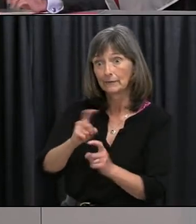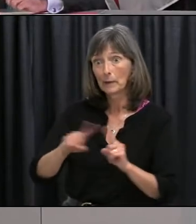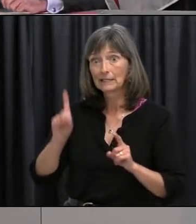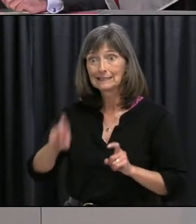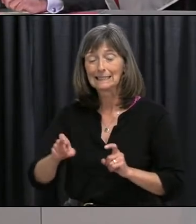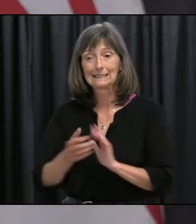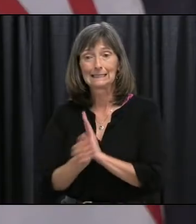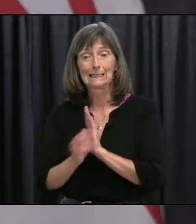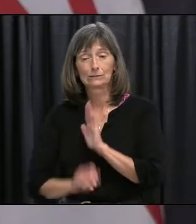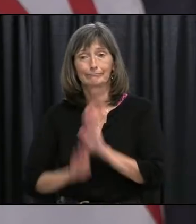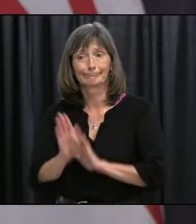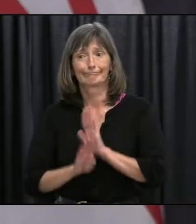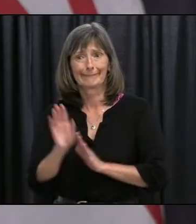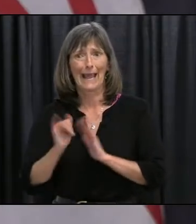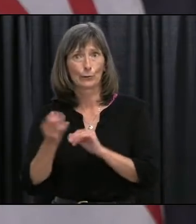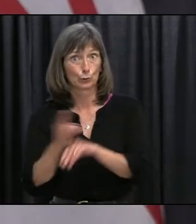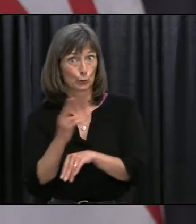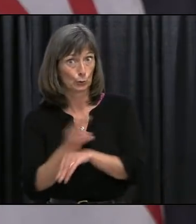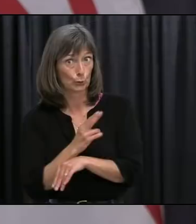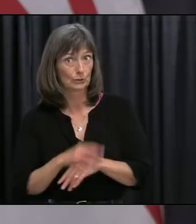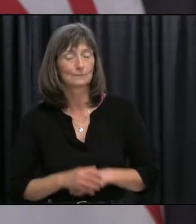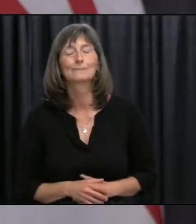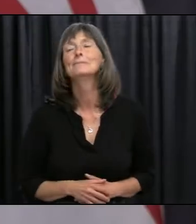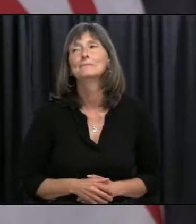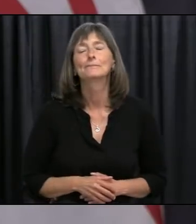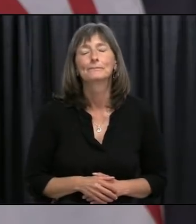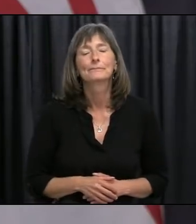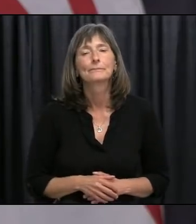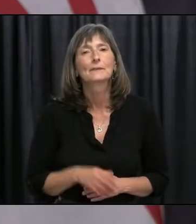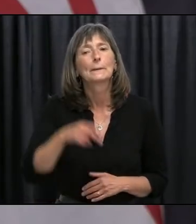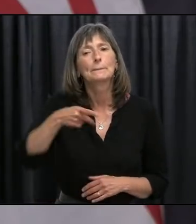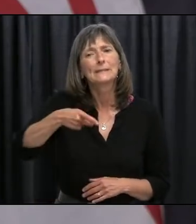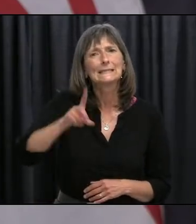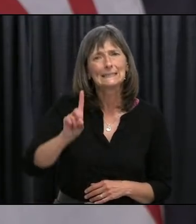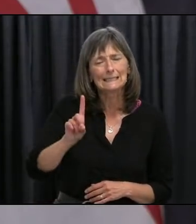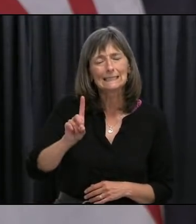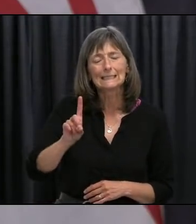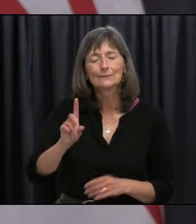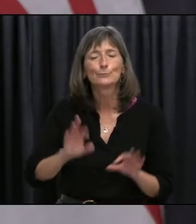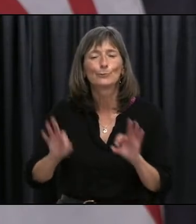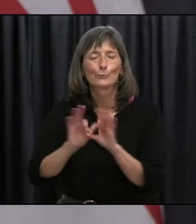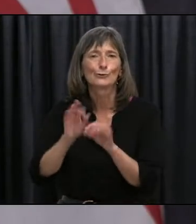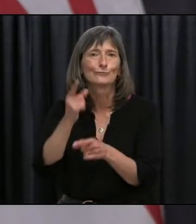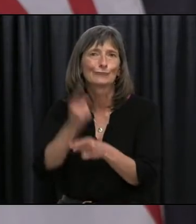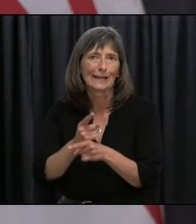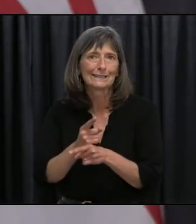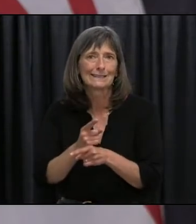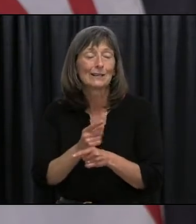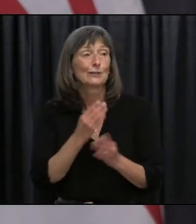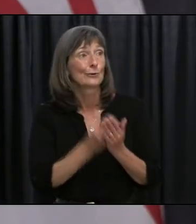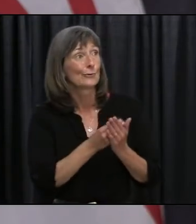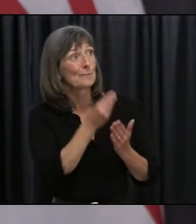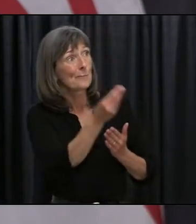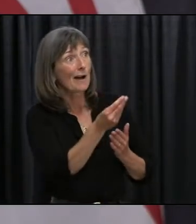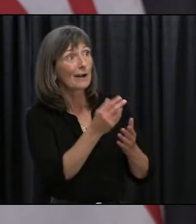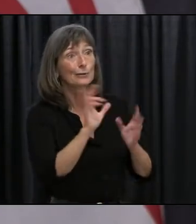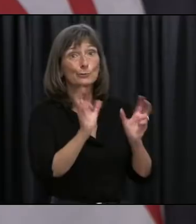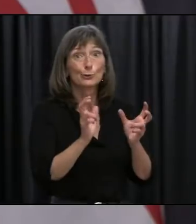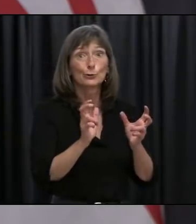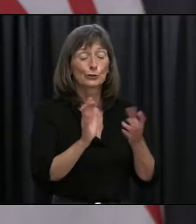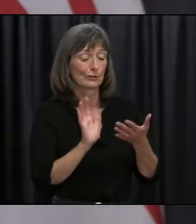students? Yeah, so professional development as well as the procurement of those laptops and Chromebooks